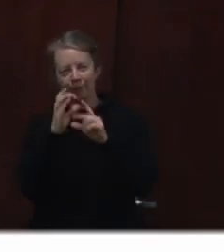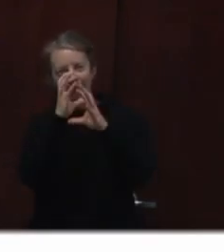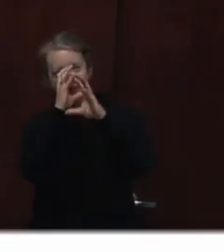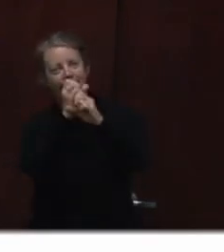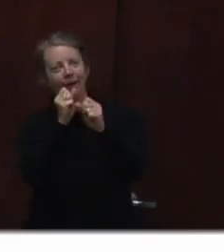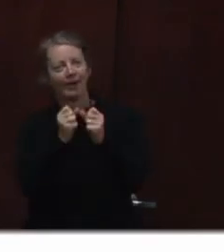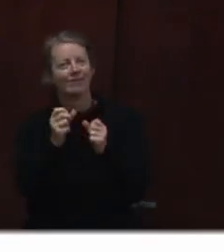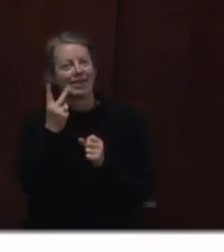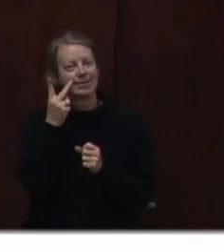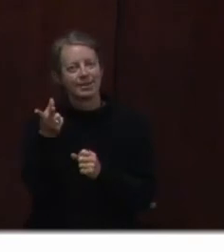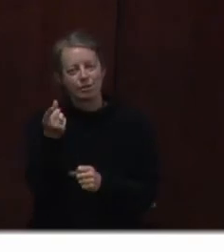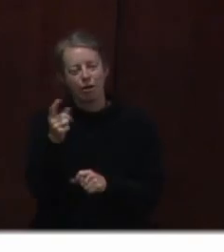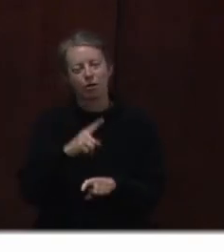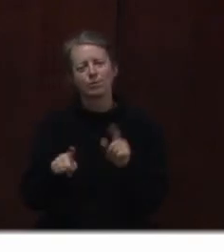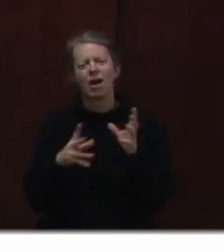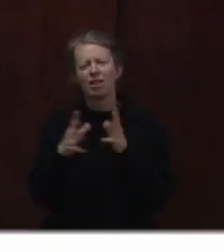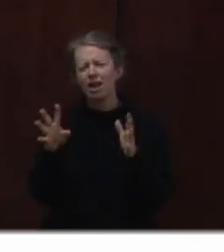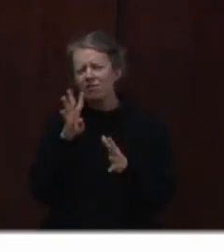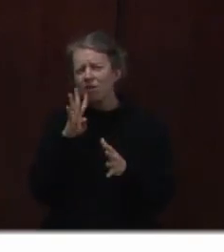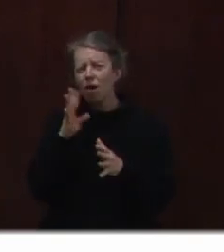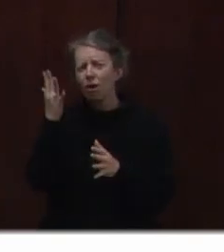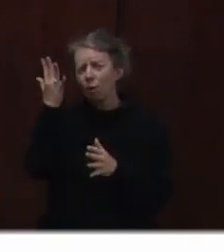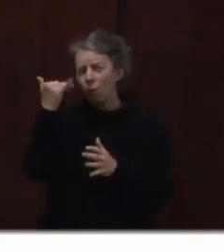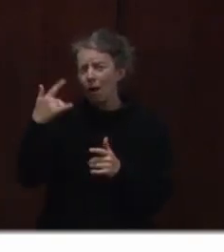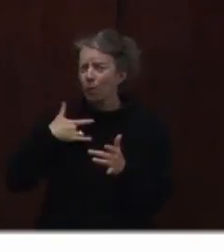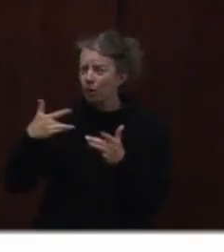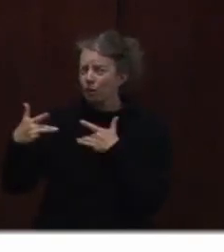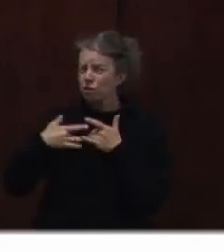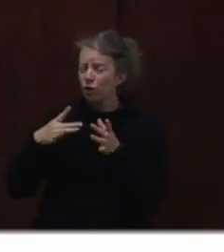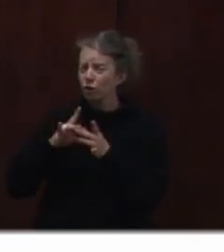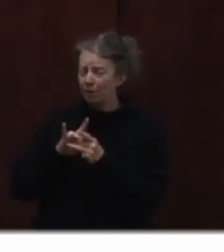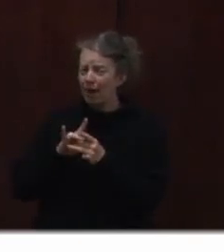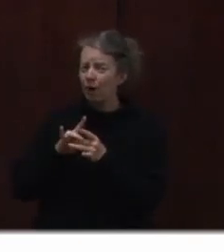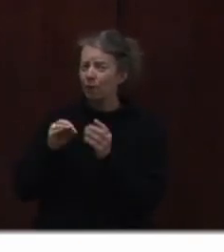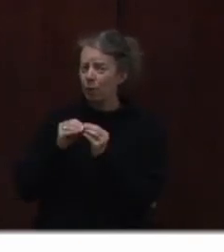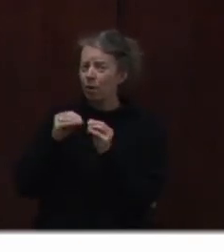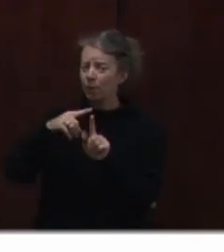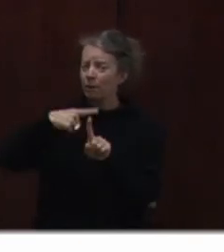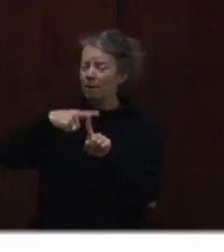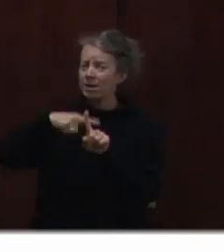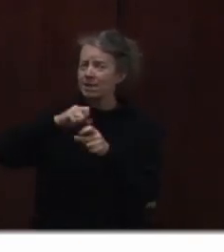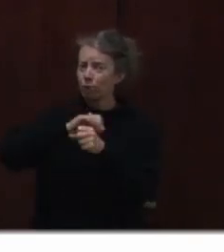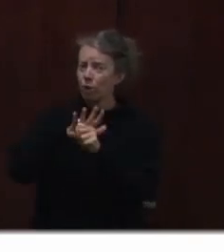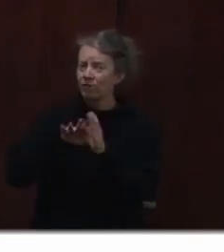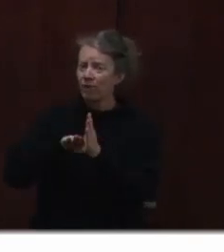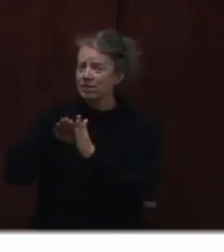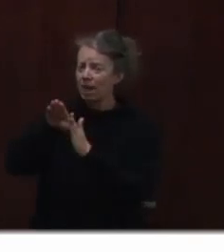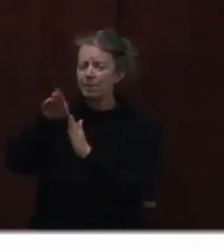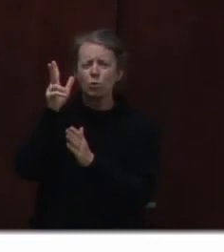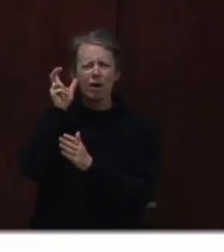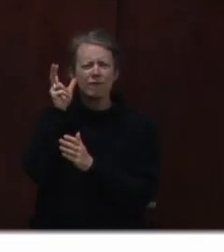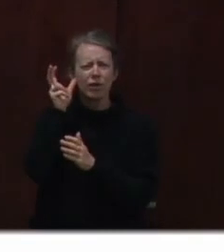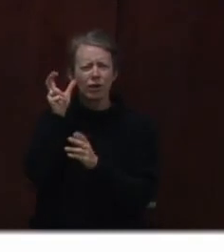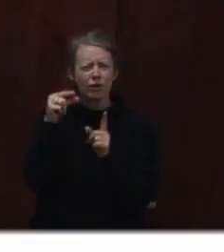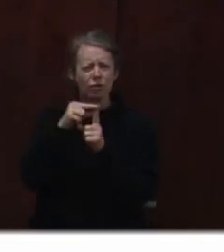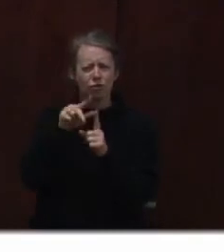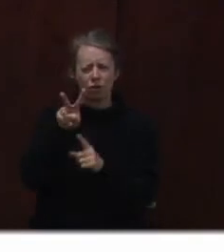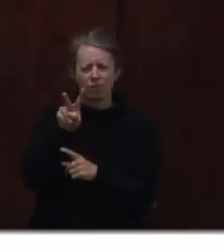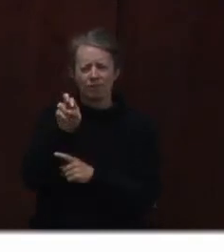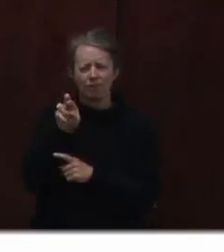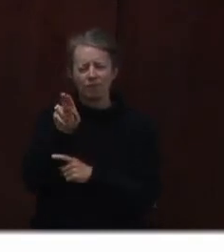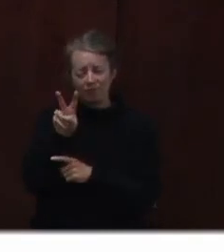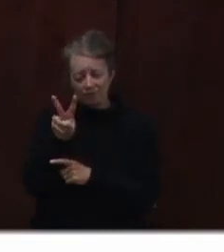Lots of talk about why we're worried about an upward rise, and the variant term has come up. And so I wanted to take just a brief second to let